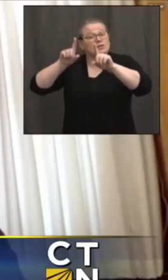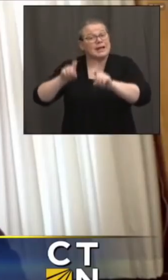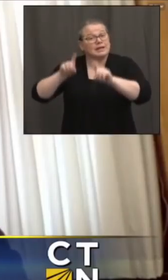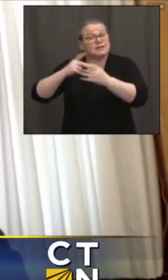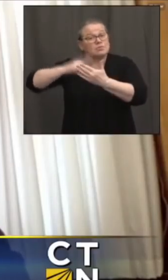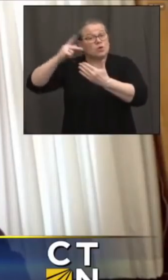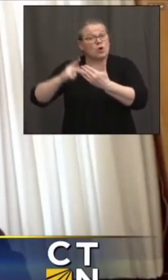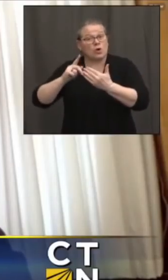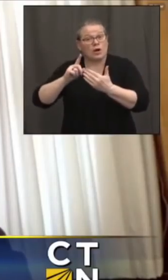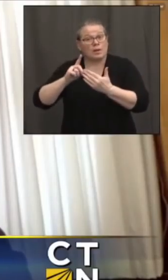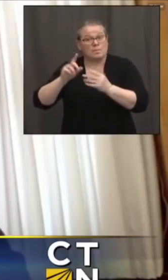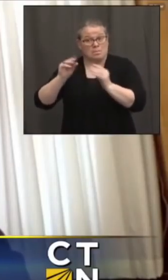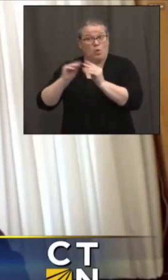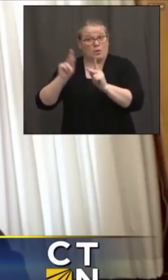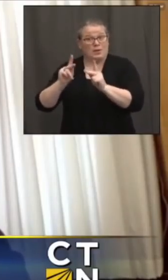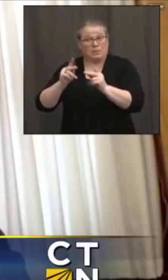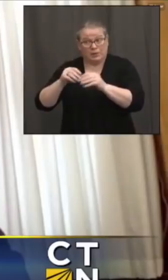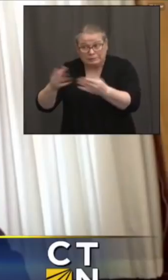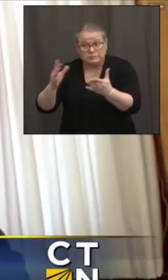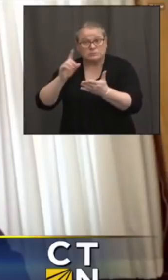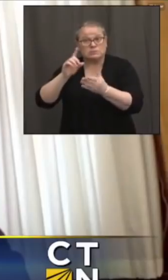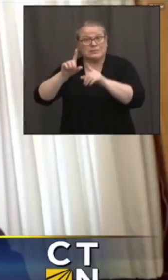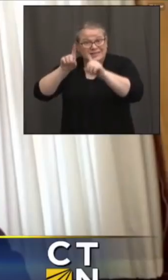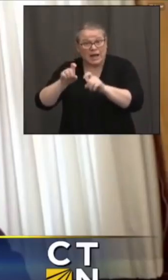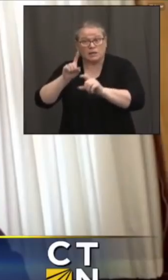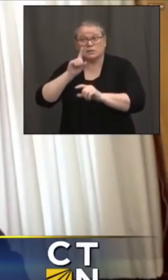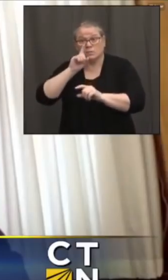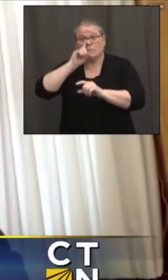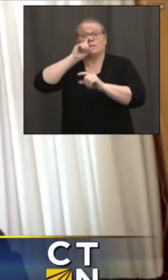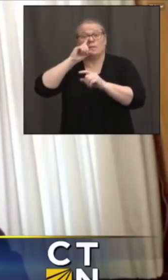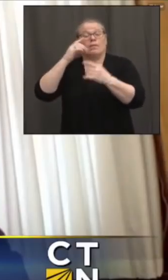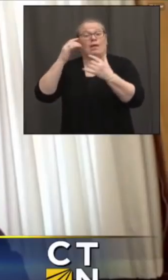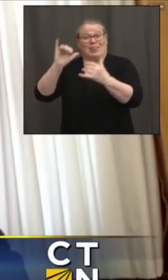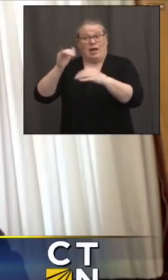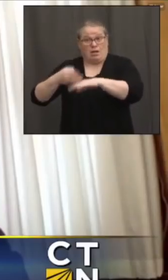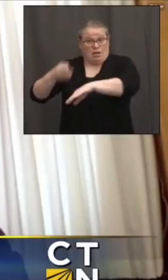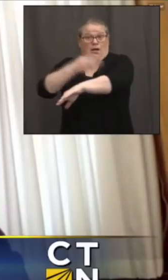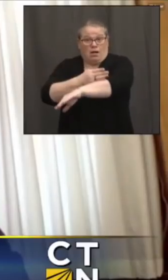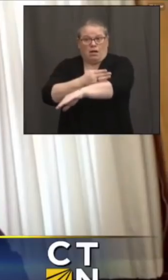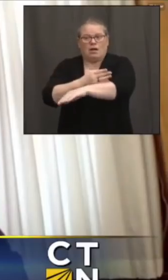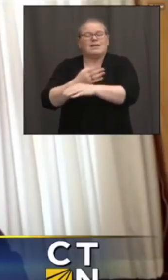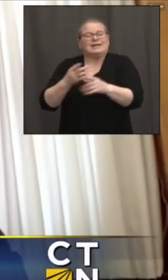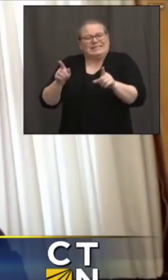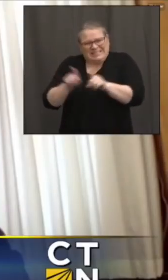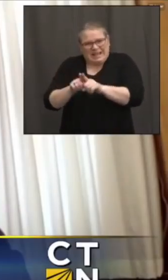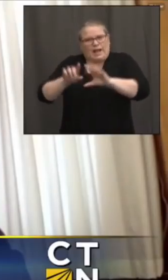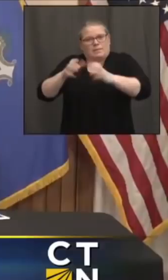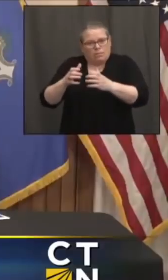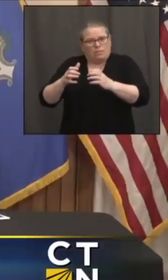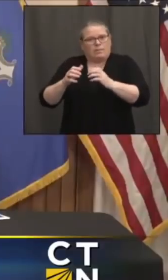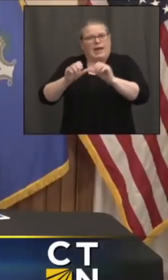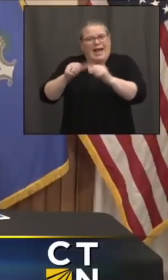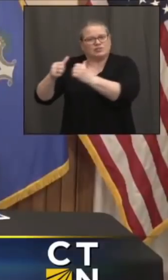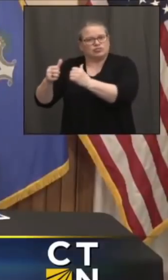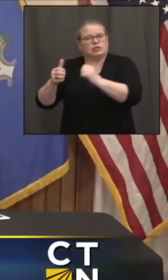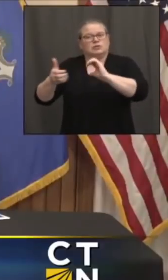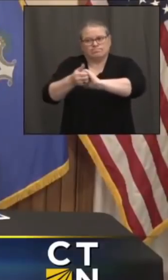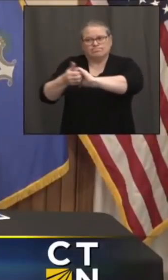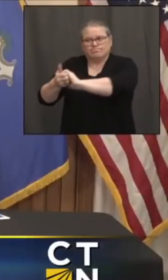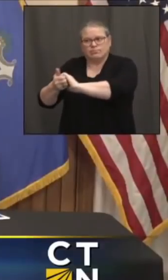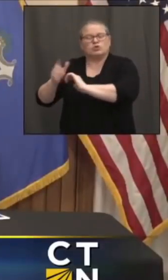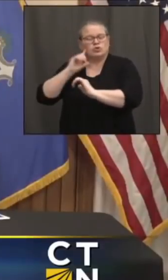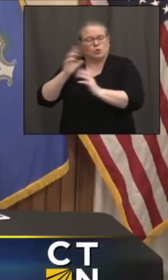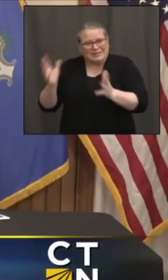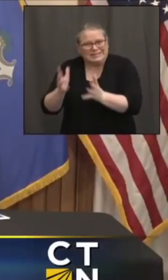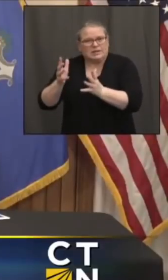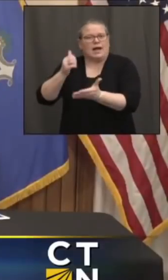program now on vaccines. So there is a lot of commonality there, Sue, in what we're doing. And one last one,